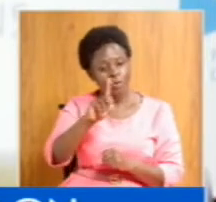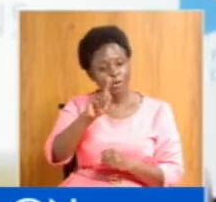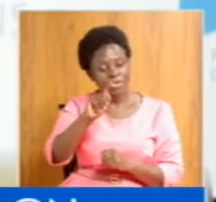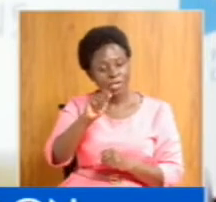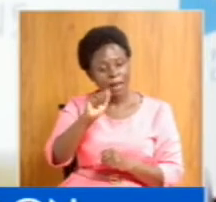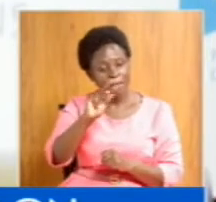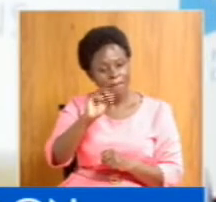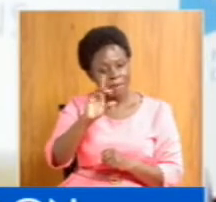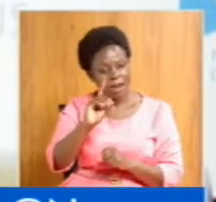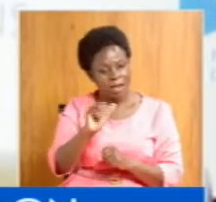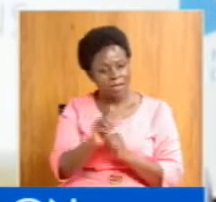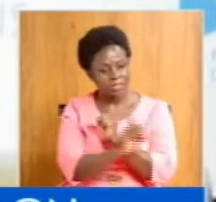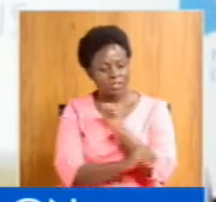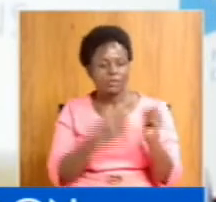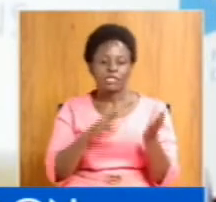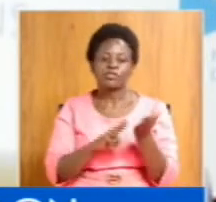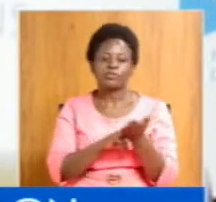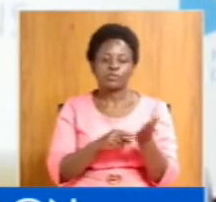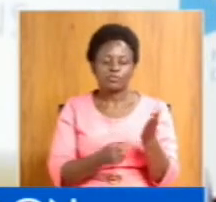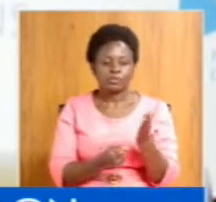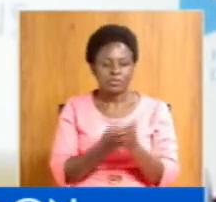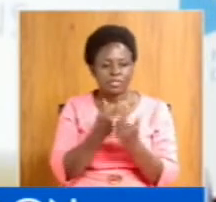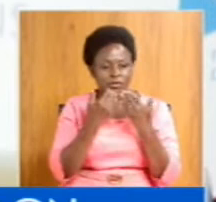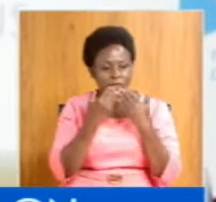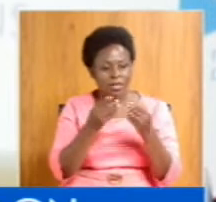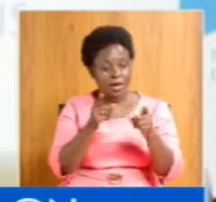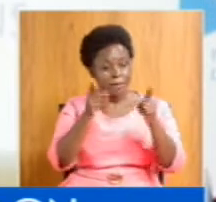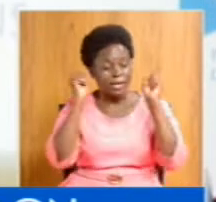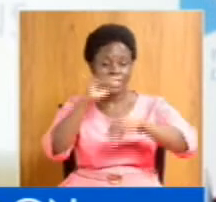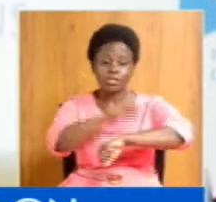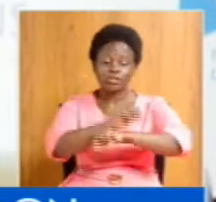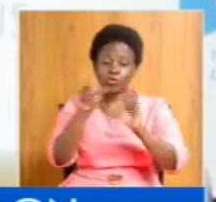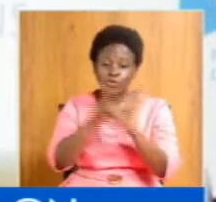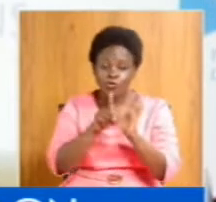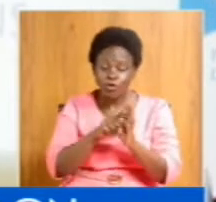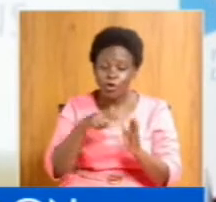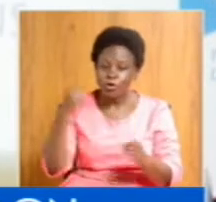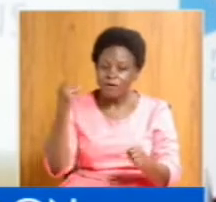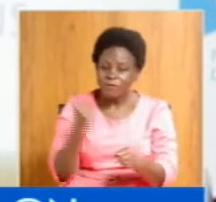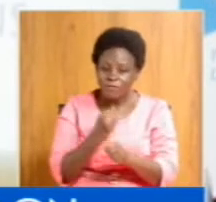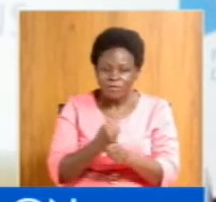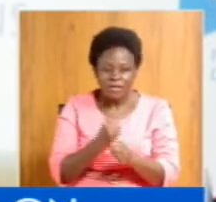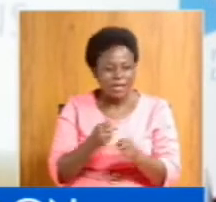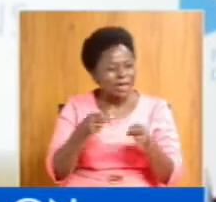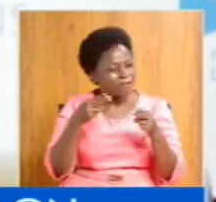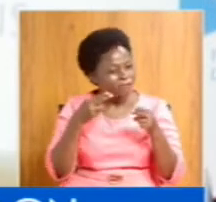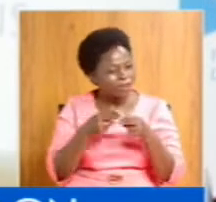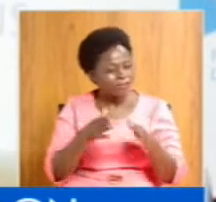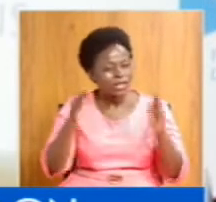opportunity to thank Markerede's School of Law who have done a very